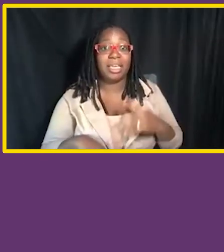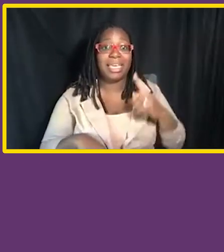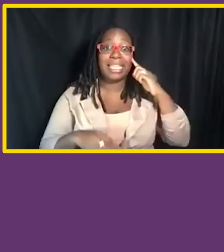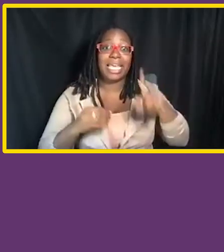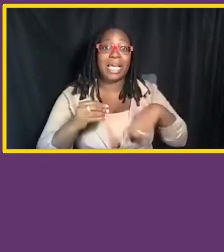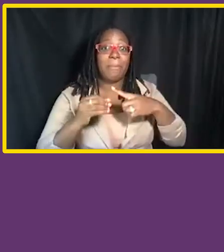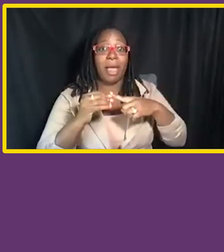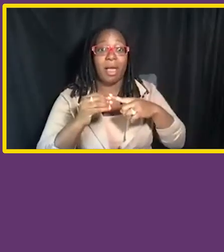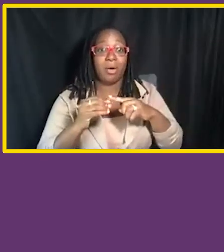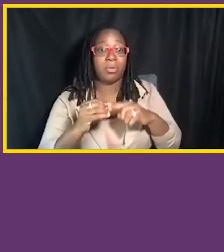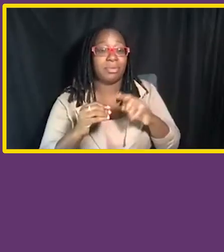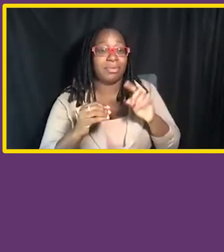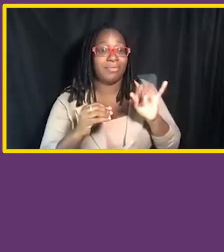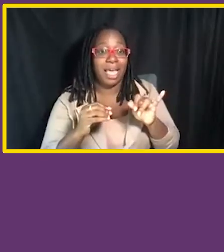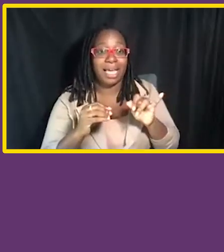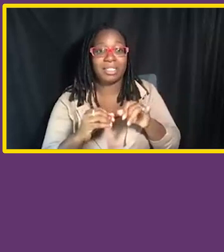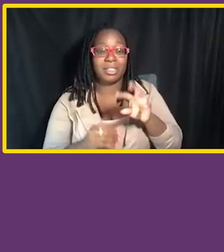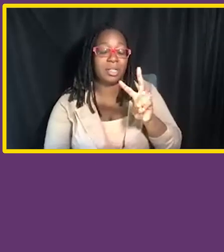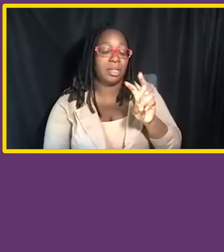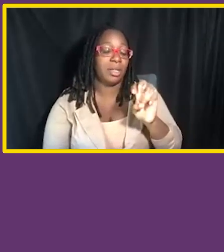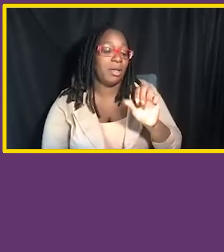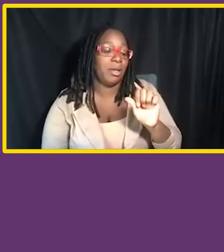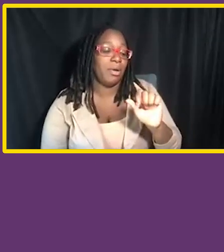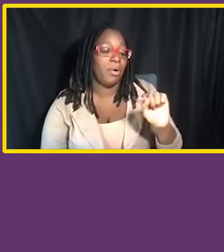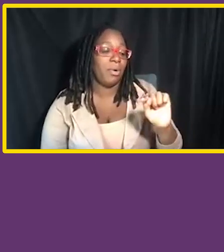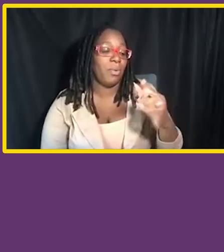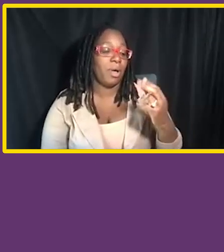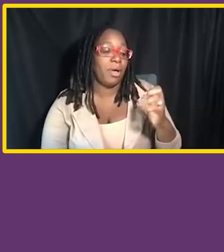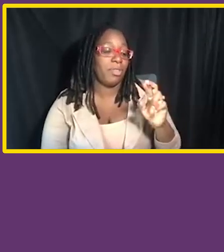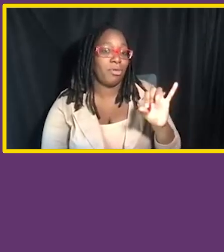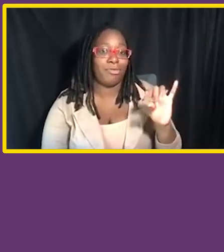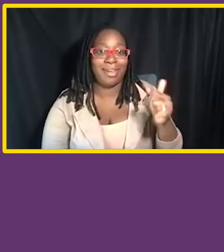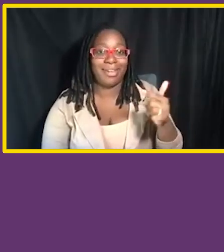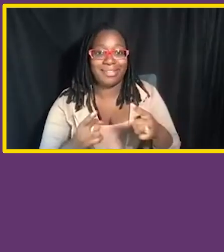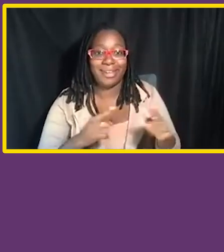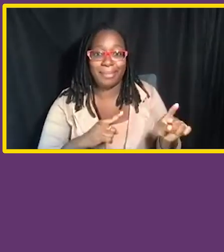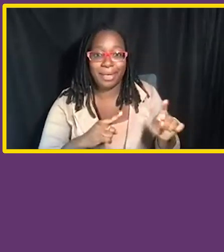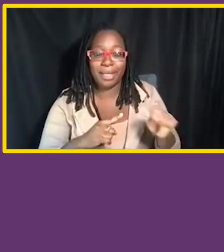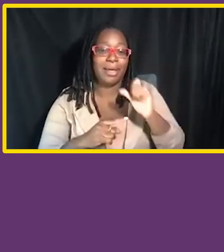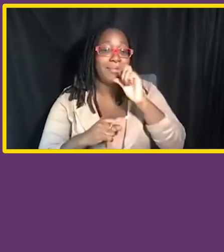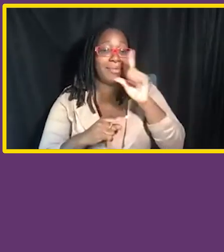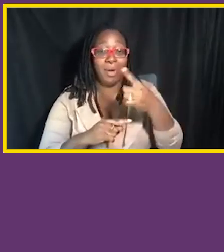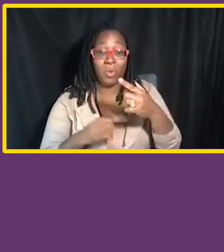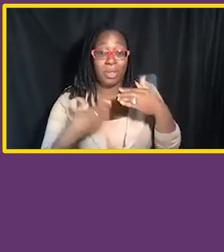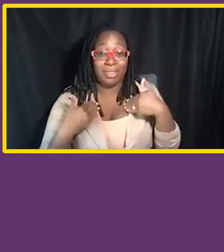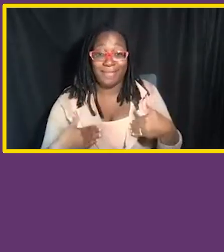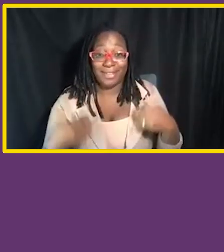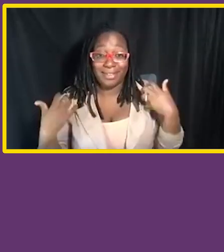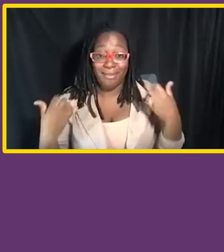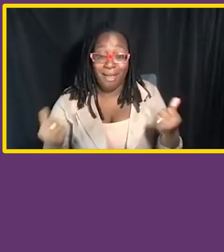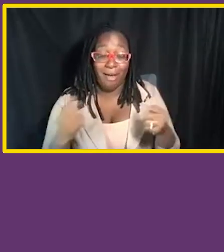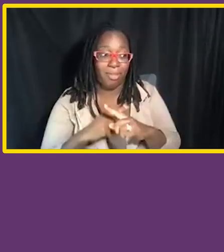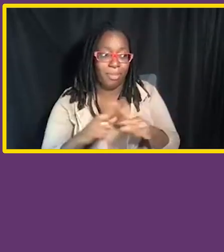that weathering that occurs on a Black woman. It's not just their physical health, but their spirit, their heart,